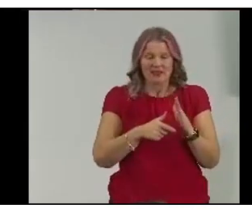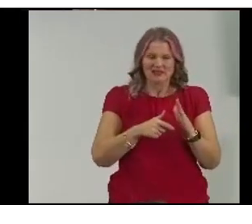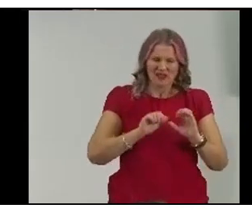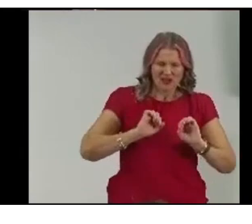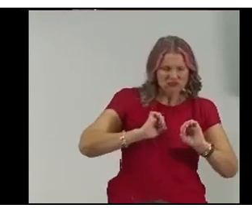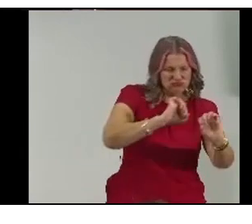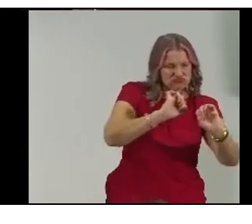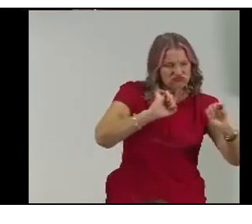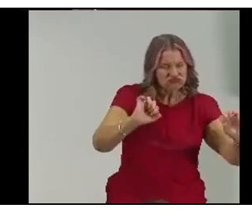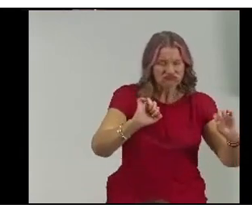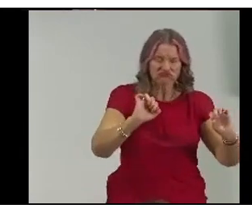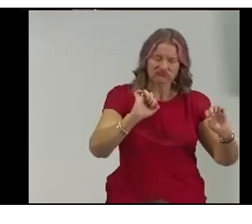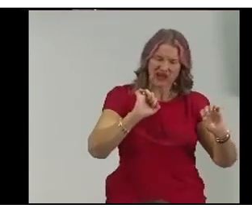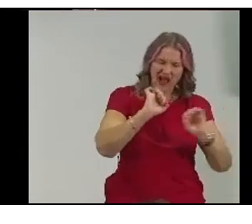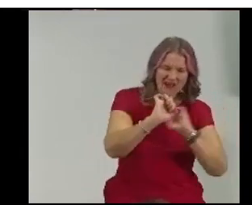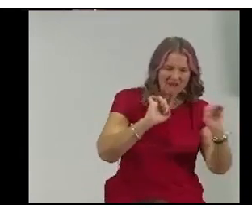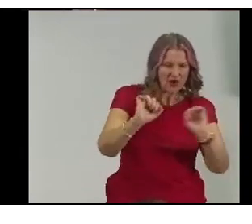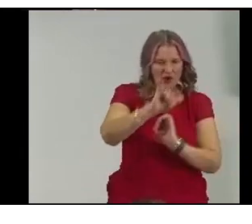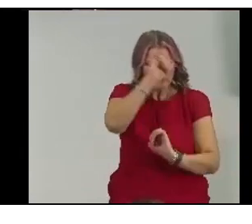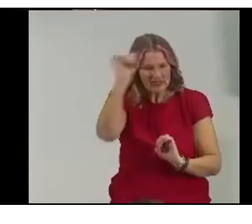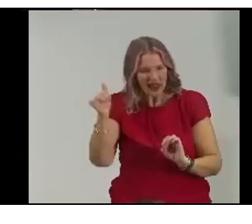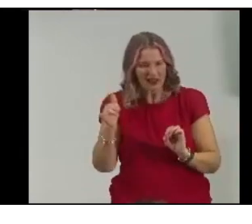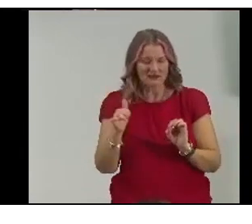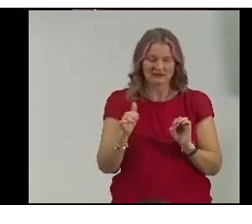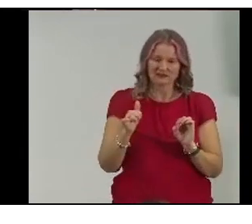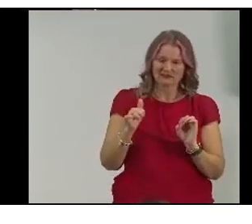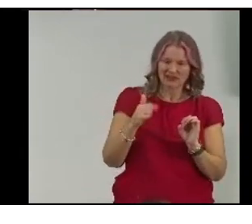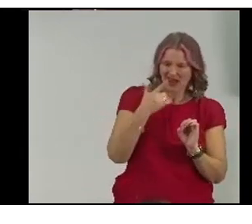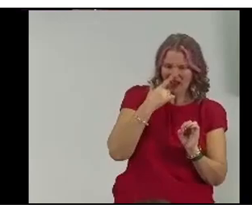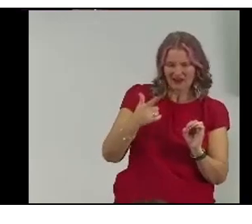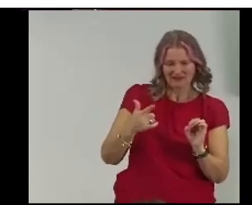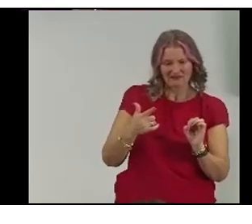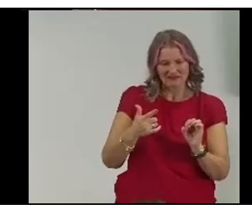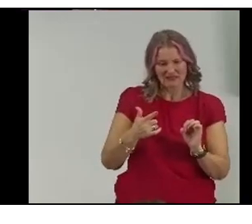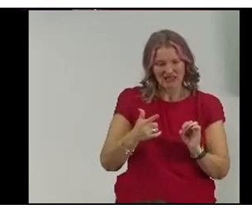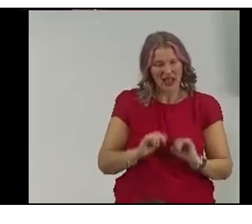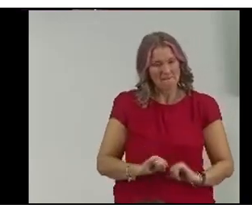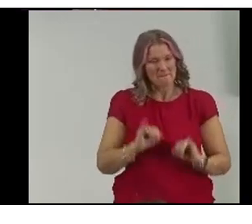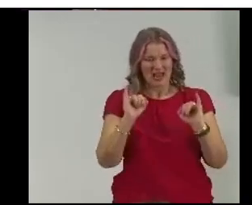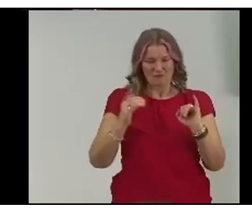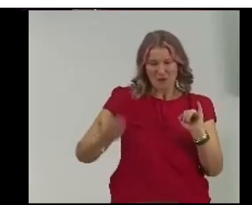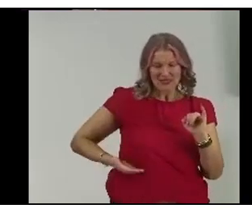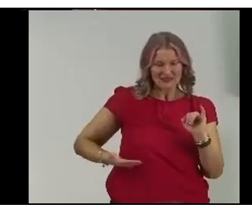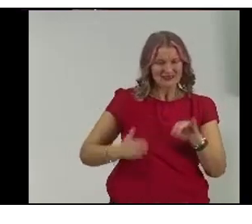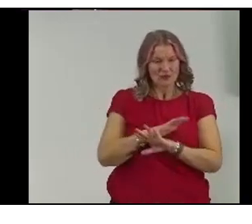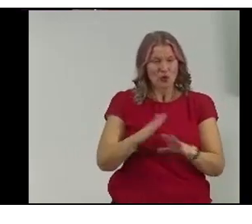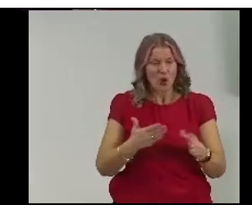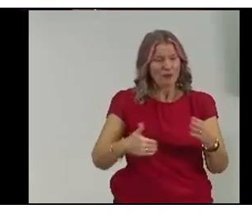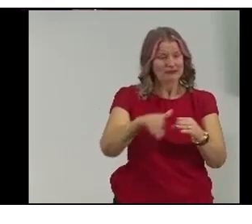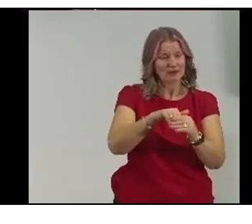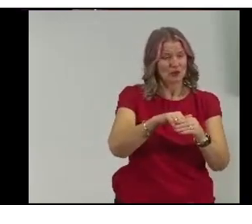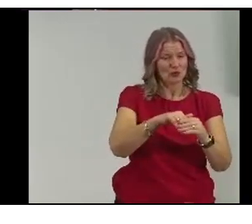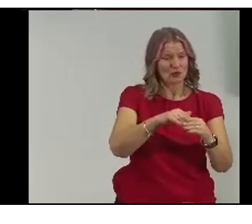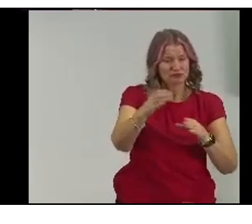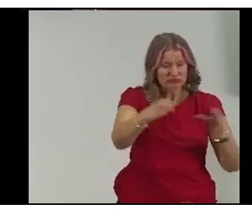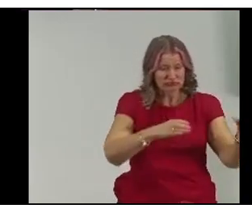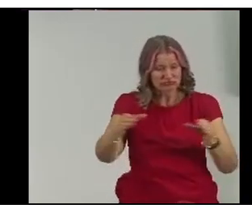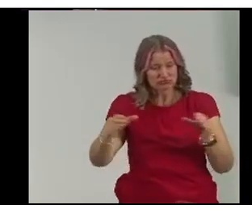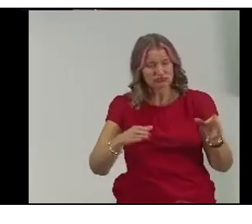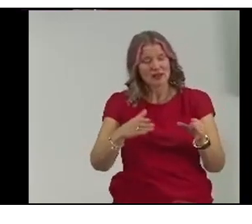can bring business, values to and contribute to organization success.